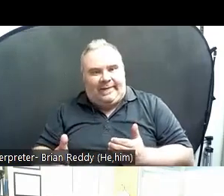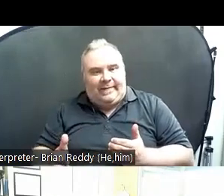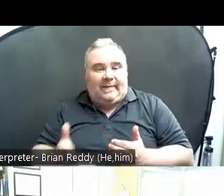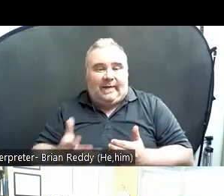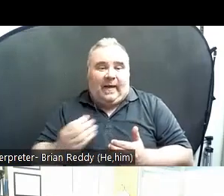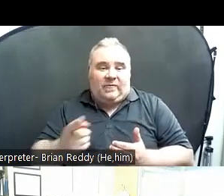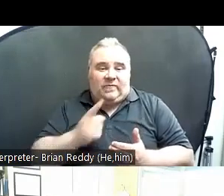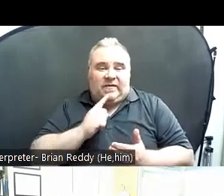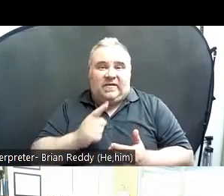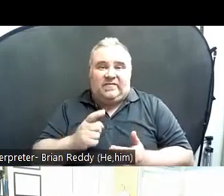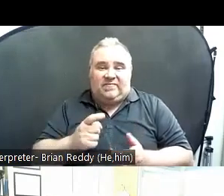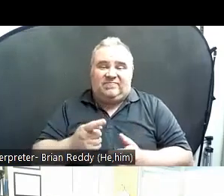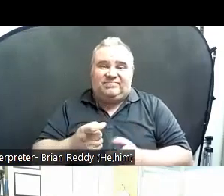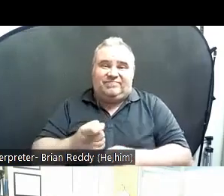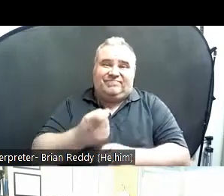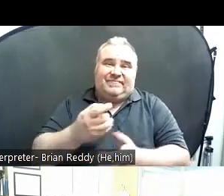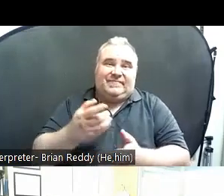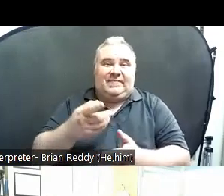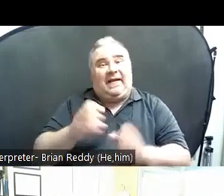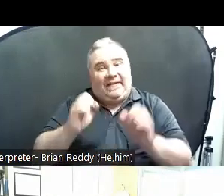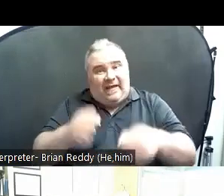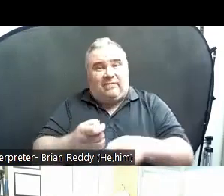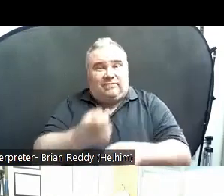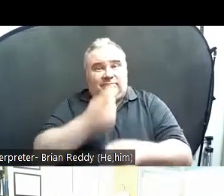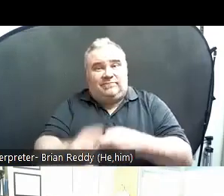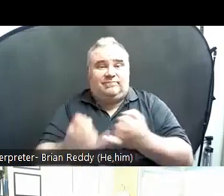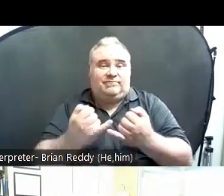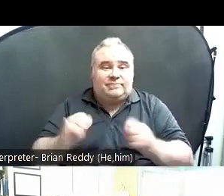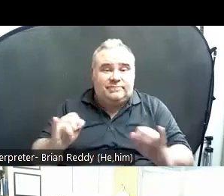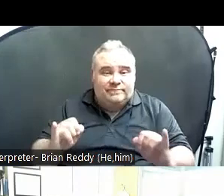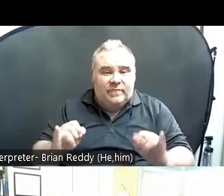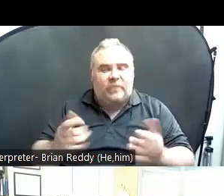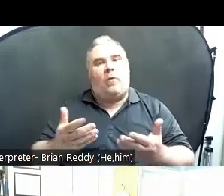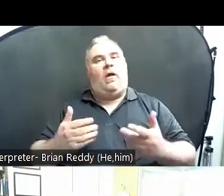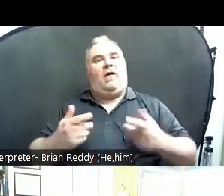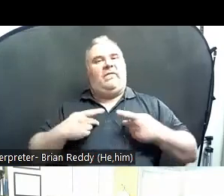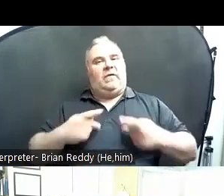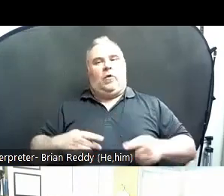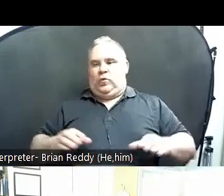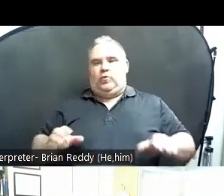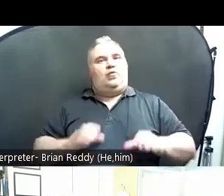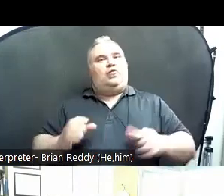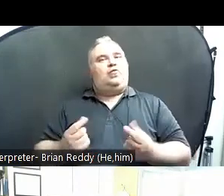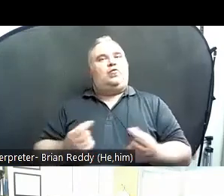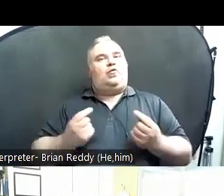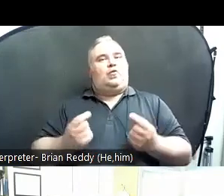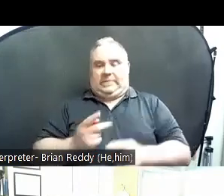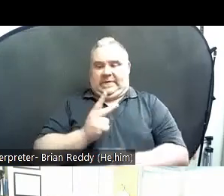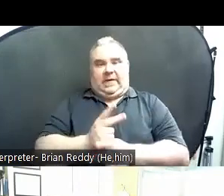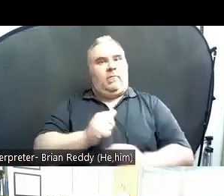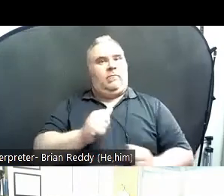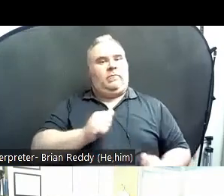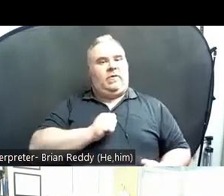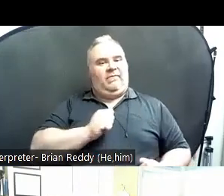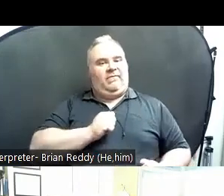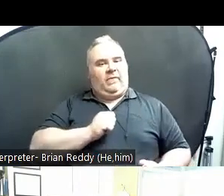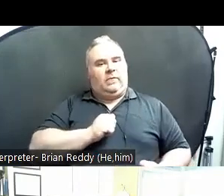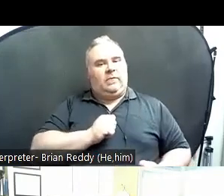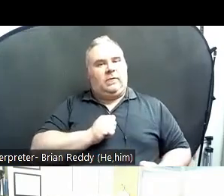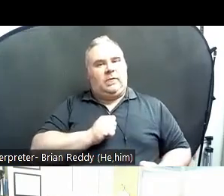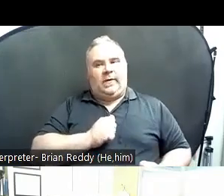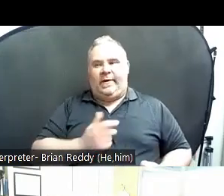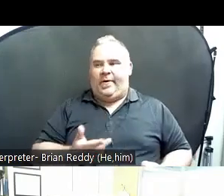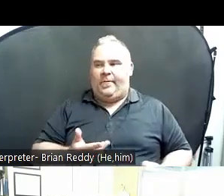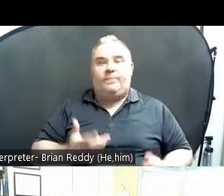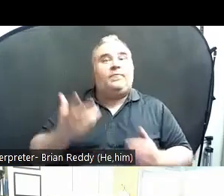compromises independence. And we looked at things like physical performance, ability to take care of oneself in their home, ability